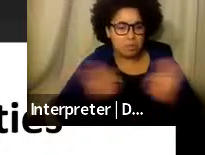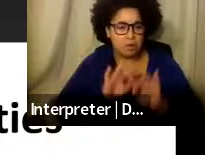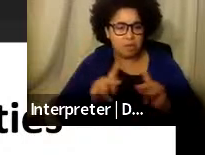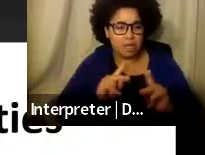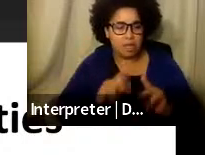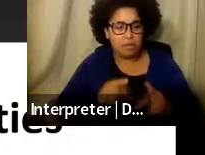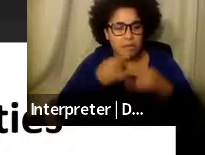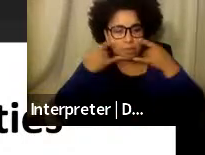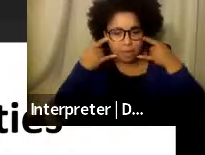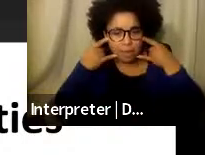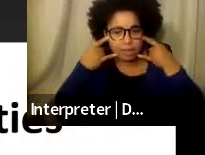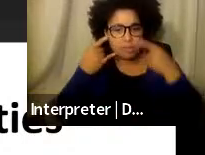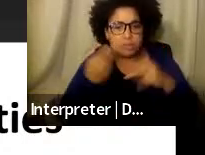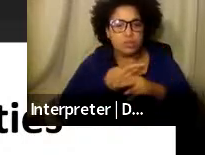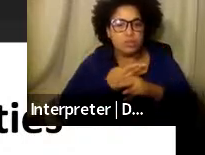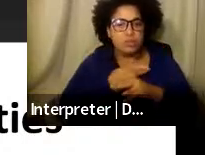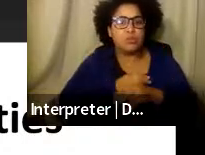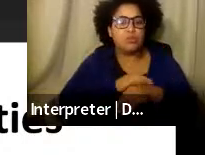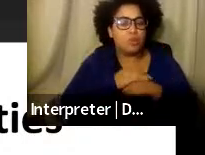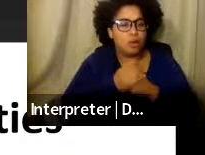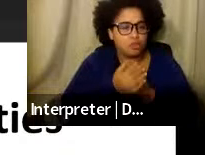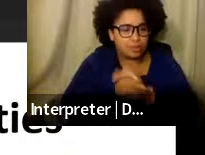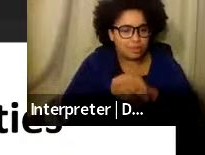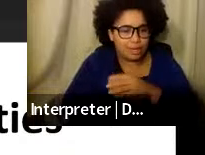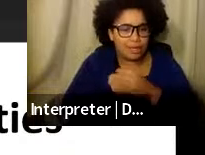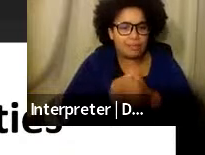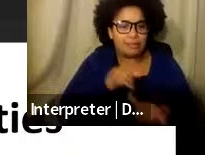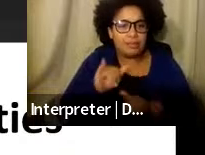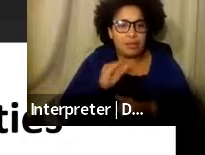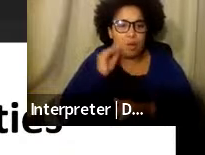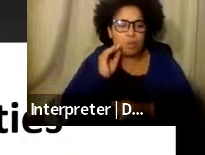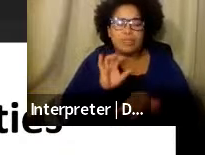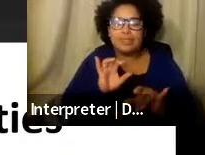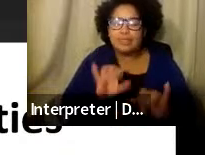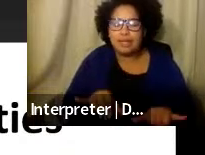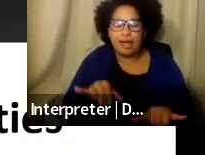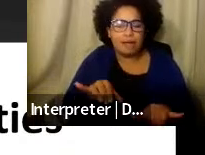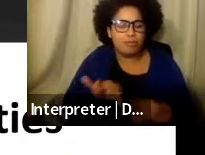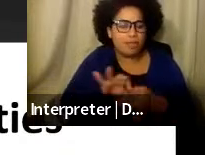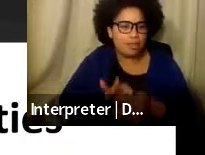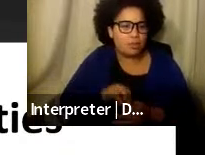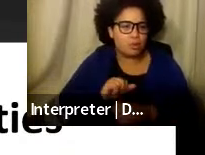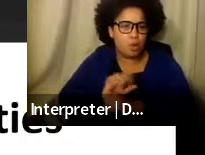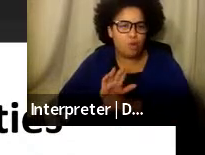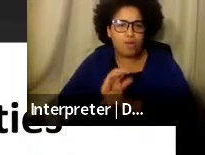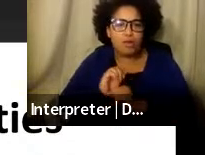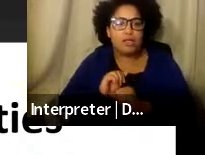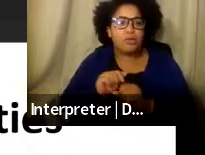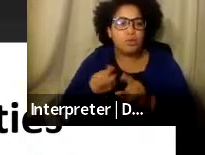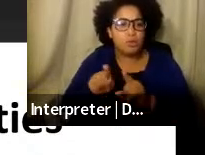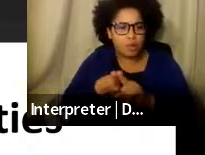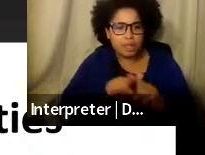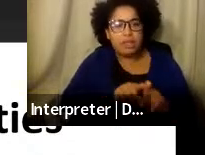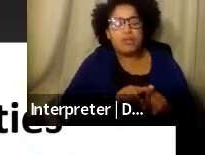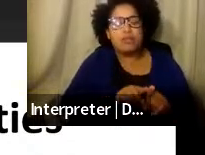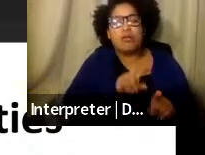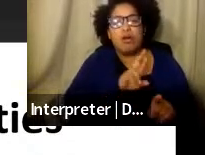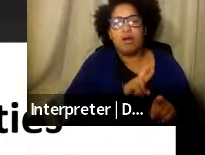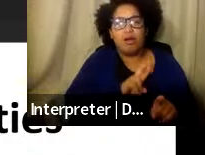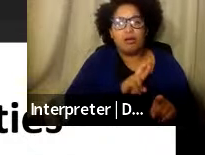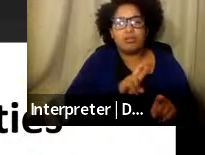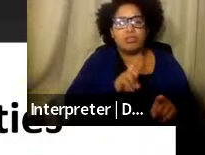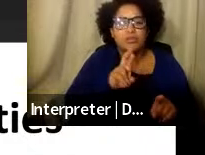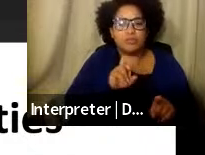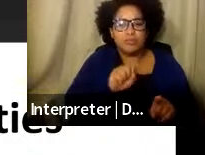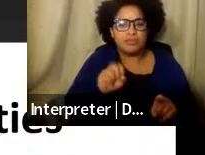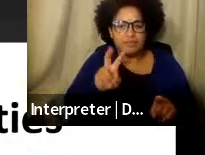washing hands, staying home, all the same things that we've been doing for COVID and other respiratory infections coming, in the fall